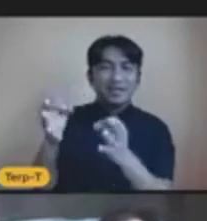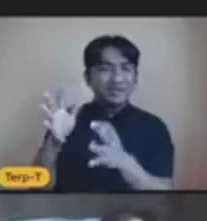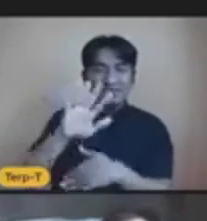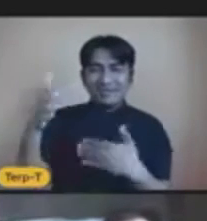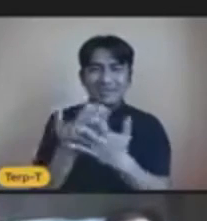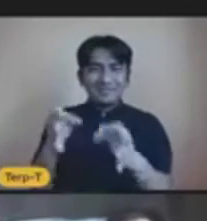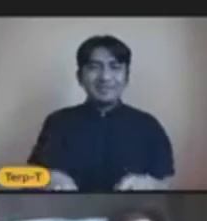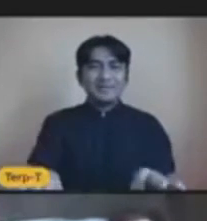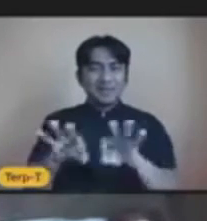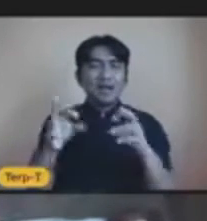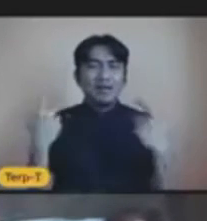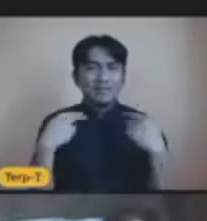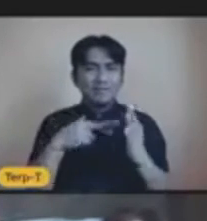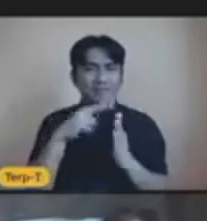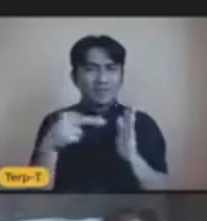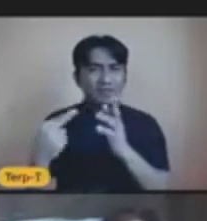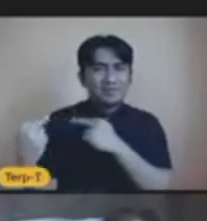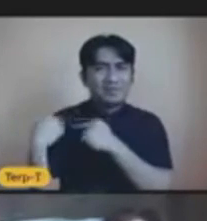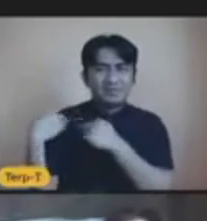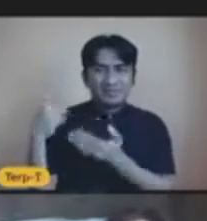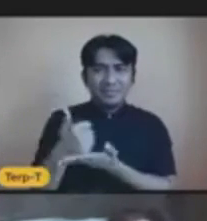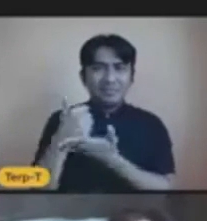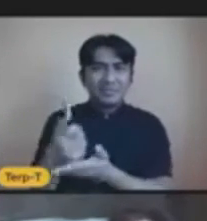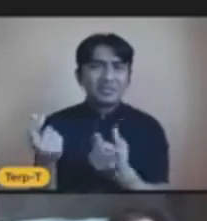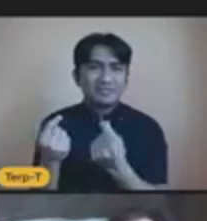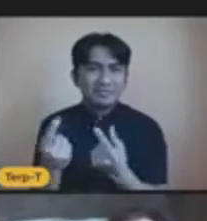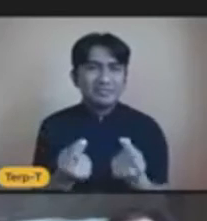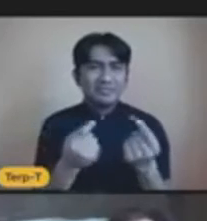play. So you'll see may police,